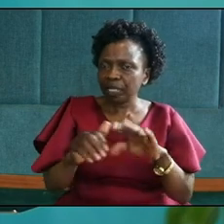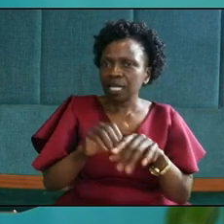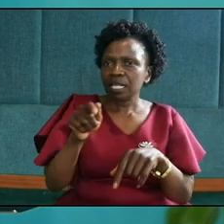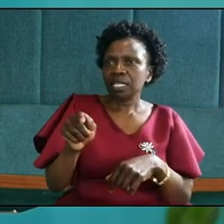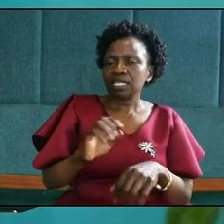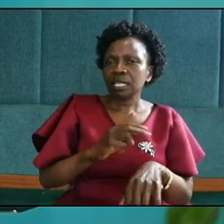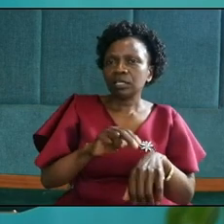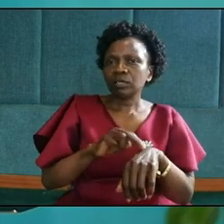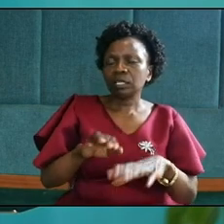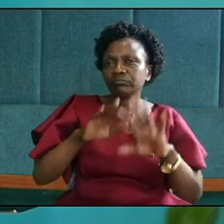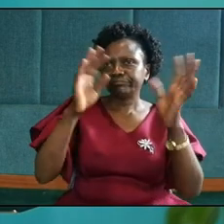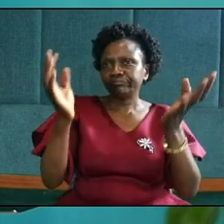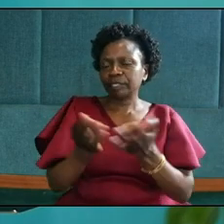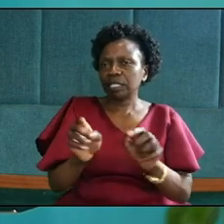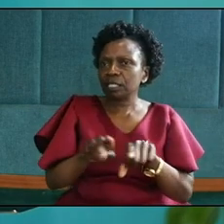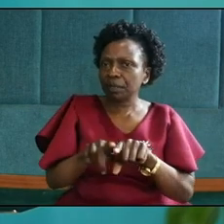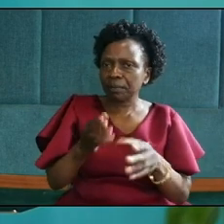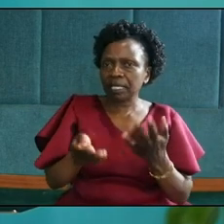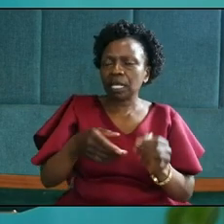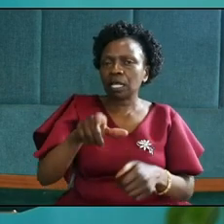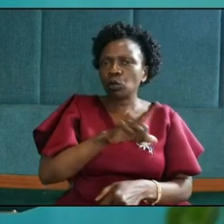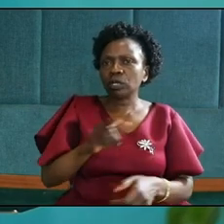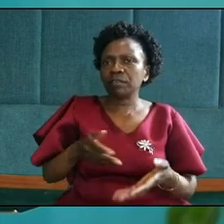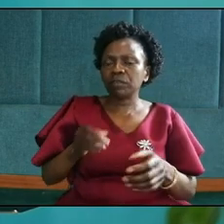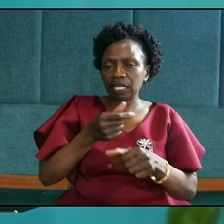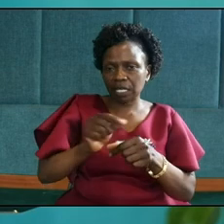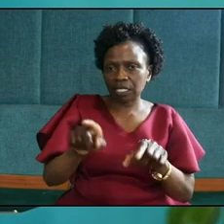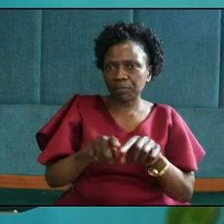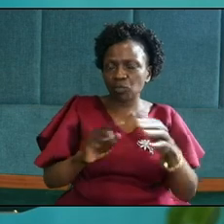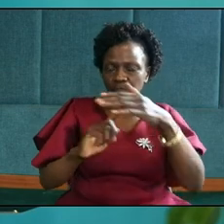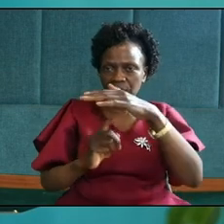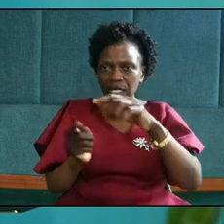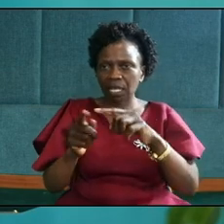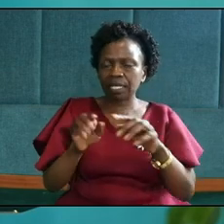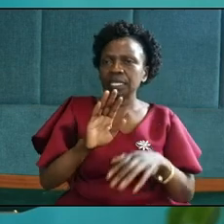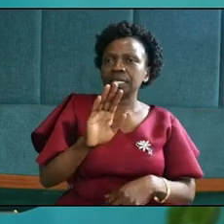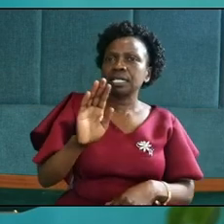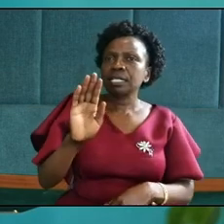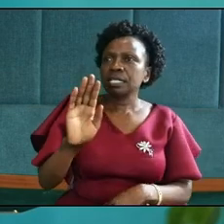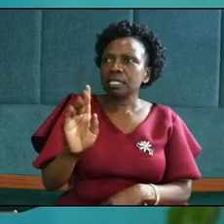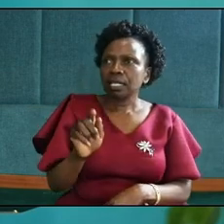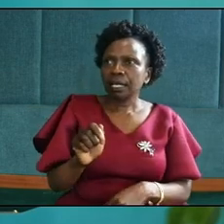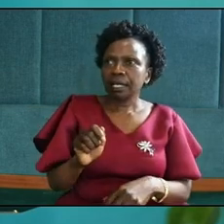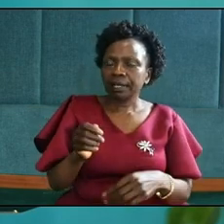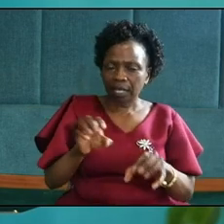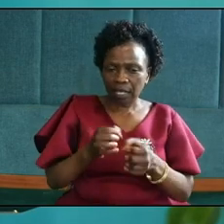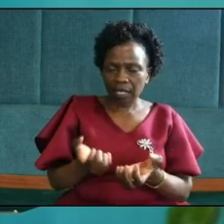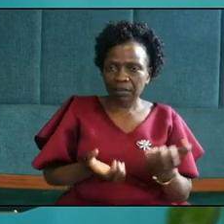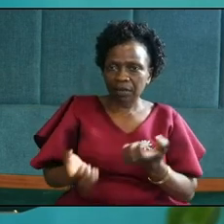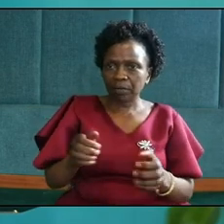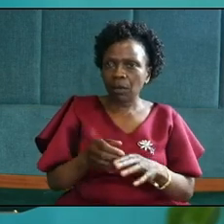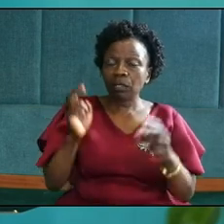this country and globally, may the Lord give you grace as you minister in the secular environment.